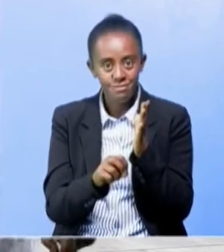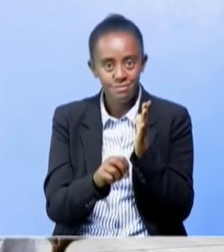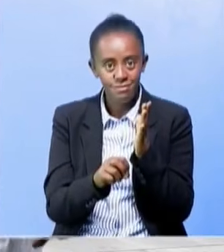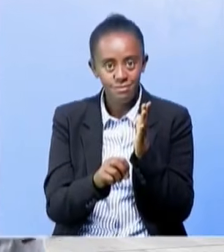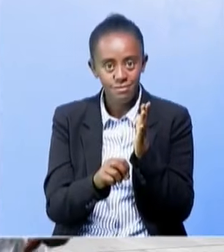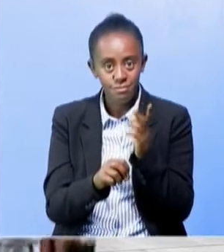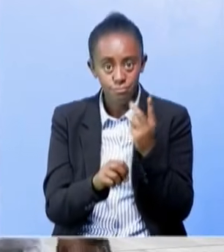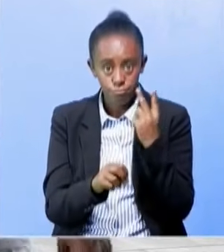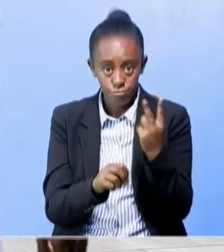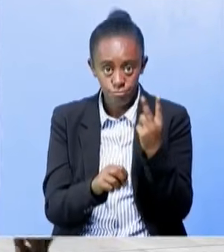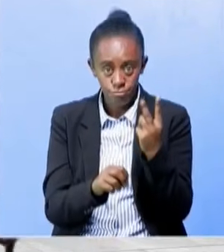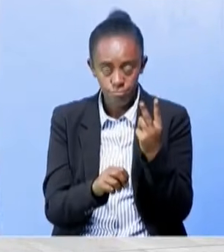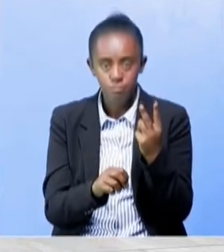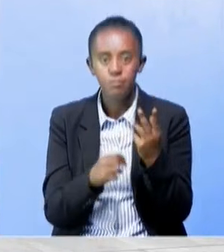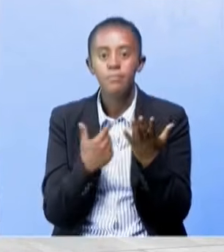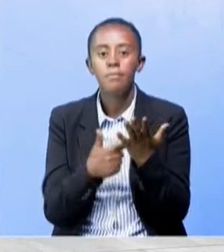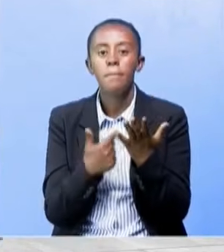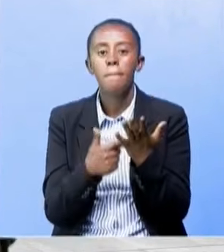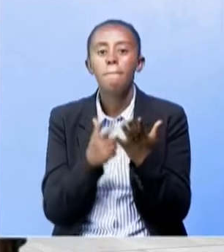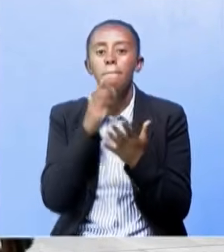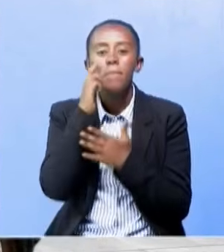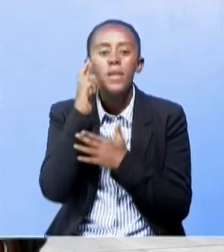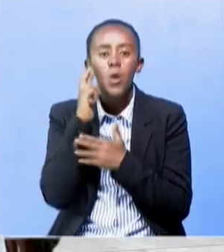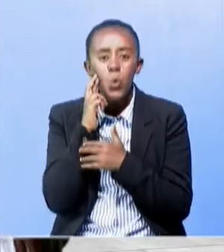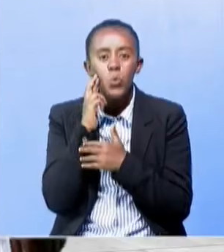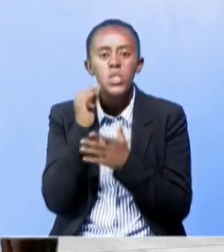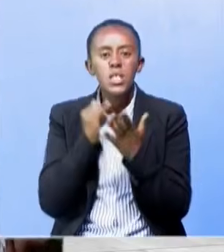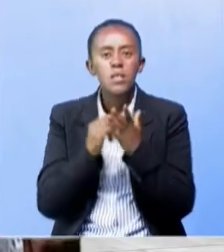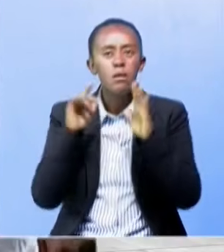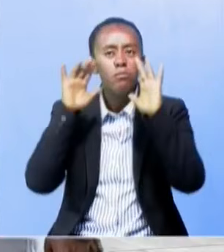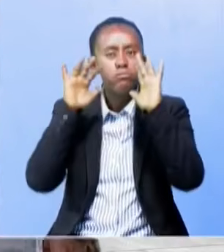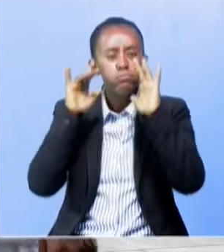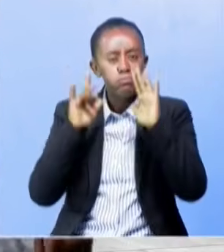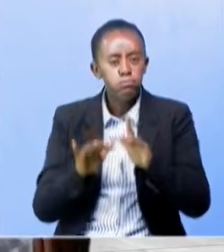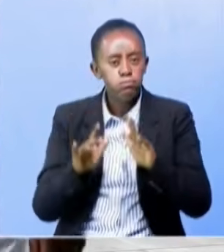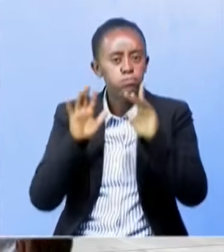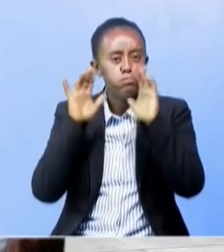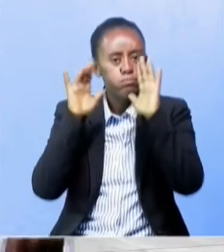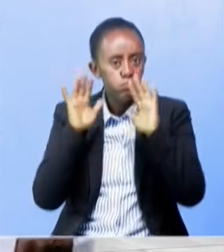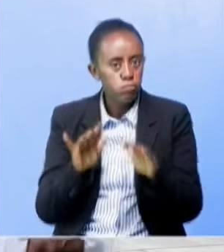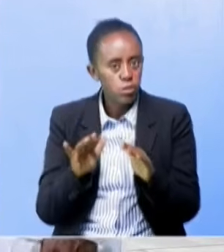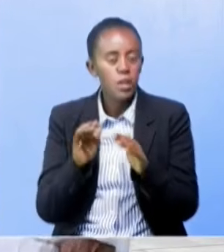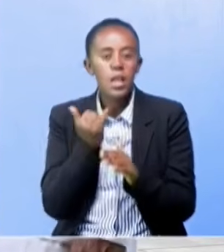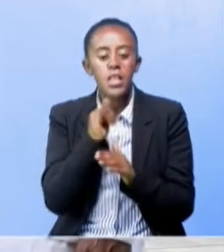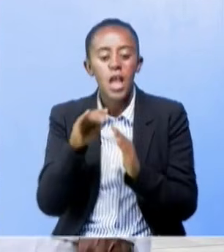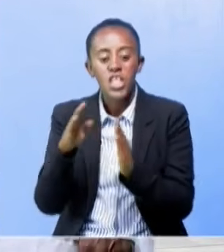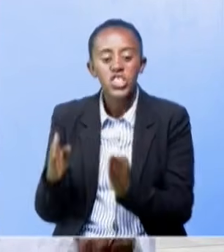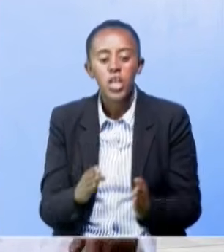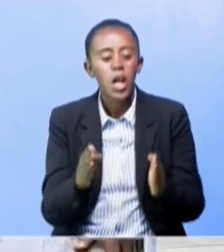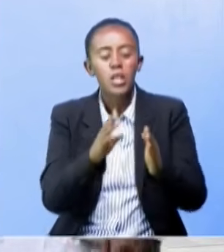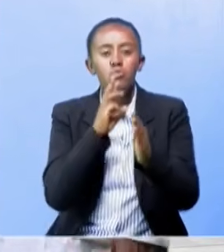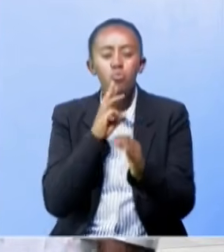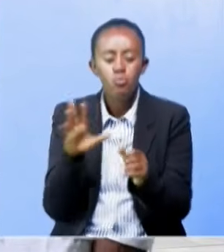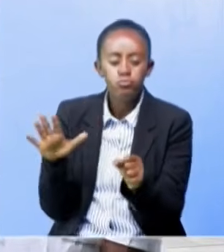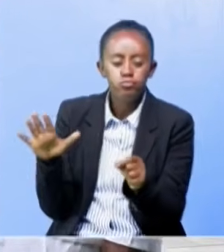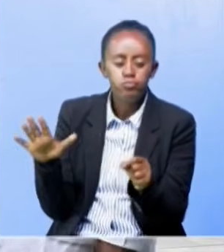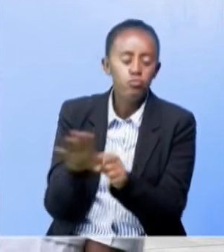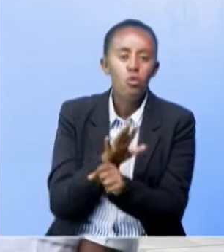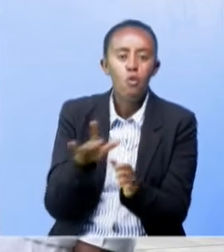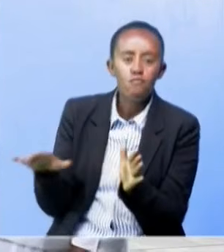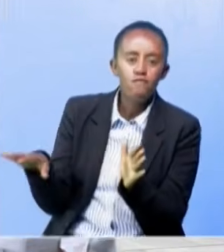The result. Here, because it rained heavily, the streets were flooded.